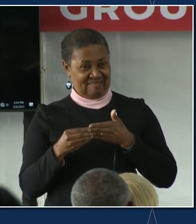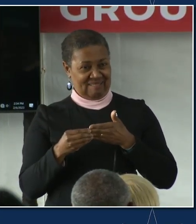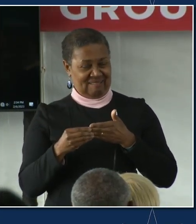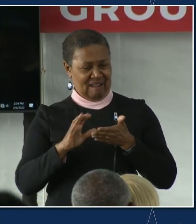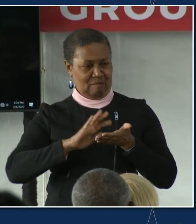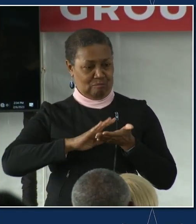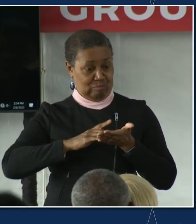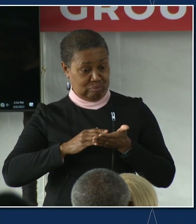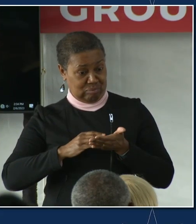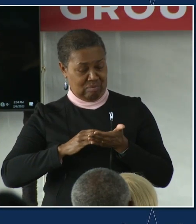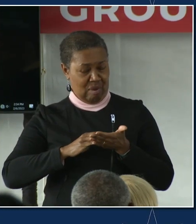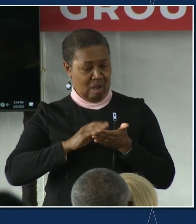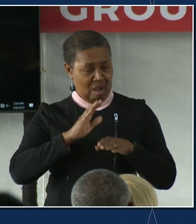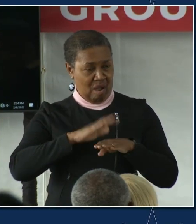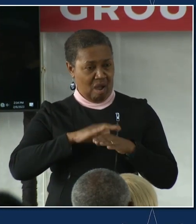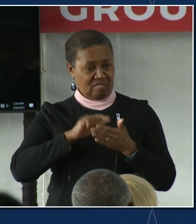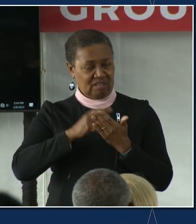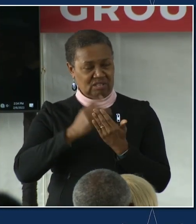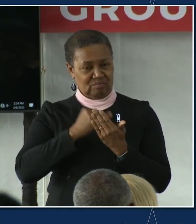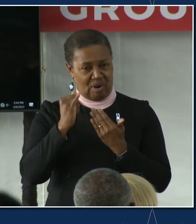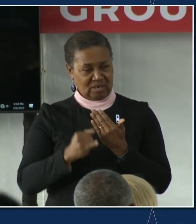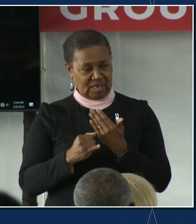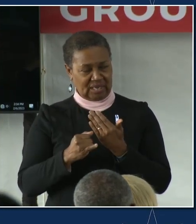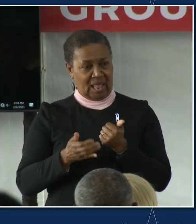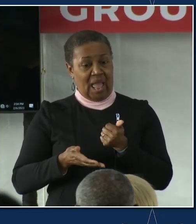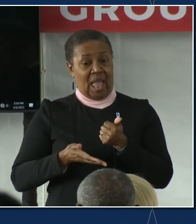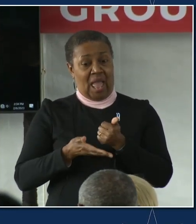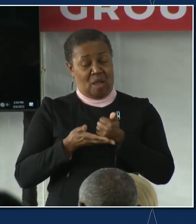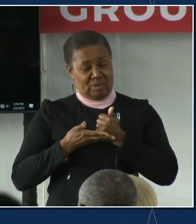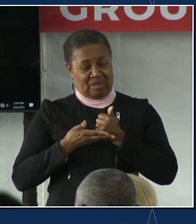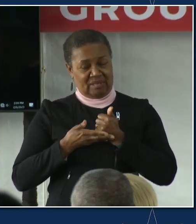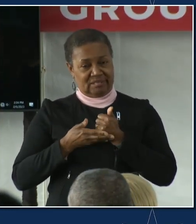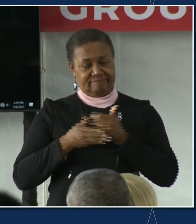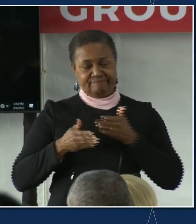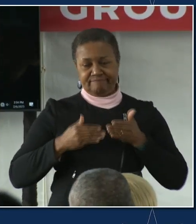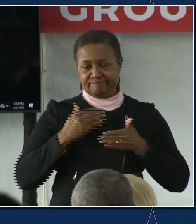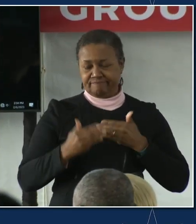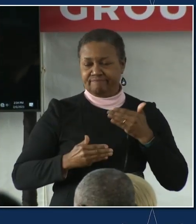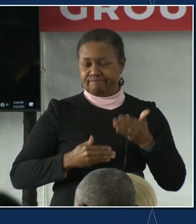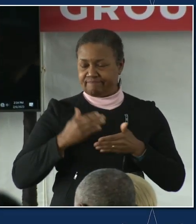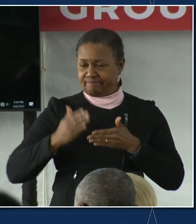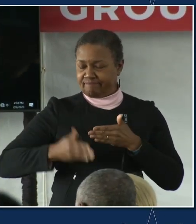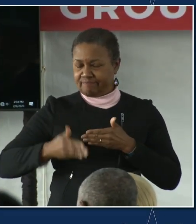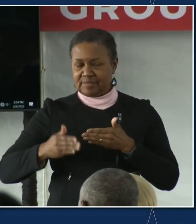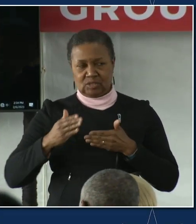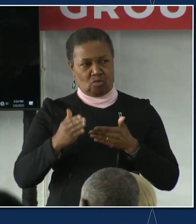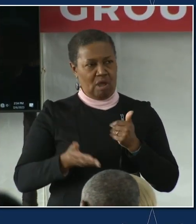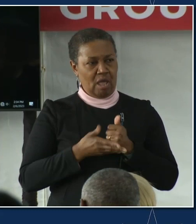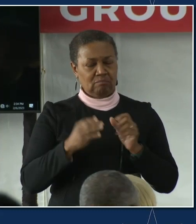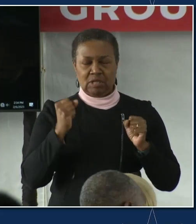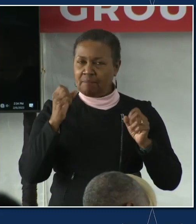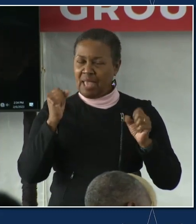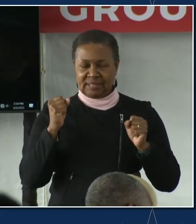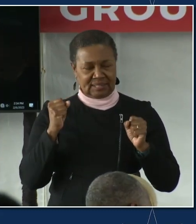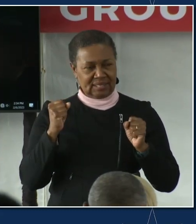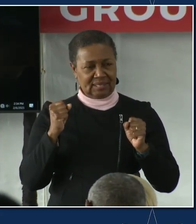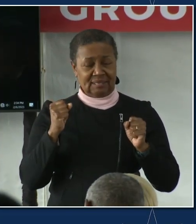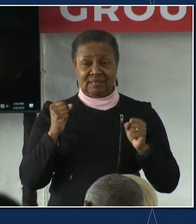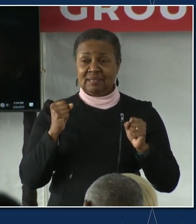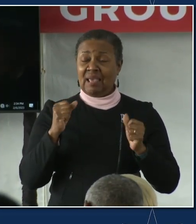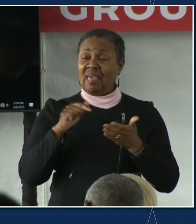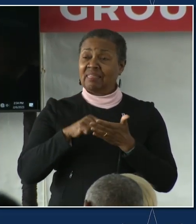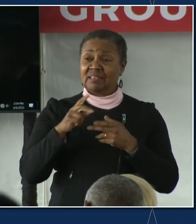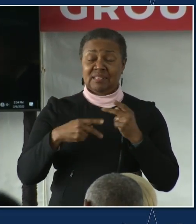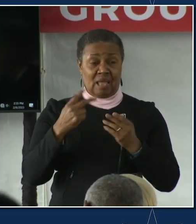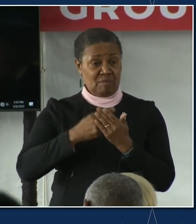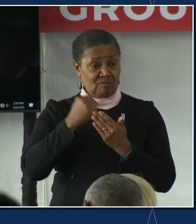over this project. Carrying us, helping us get this thing through, it's really been amazing. Something like this